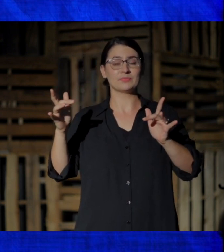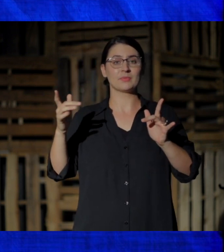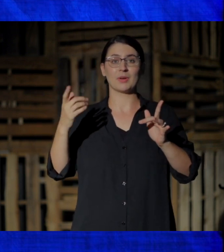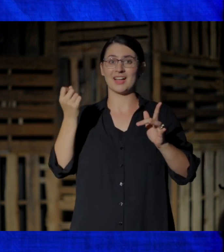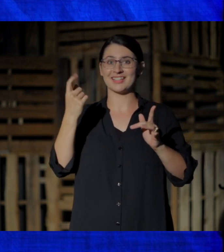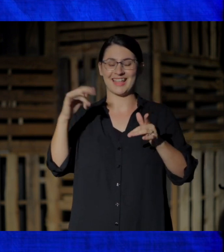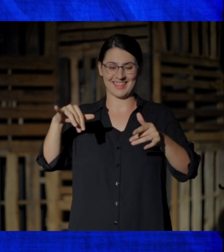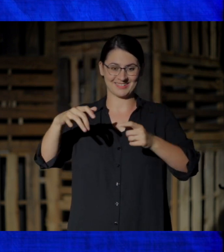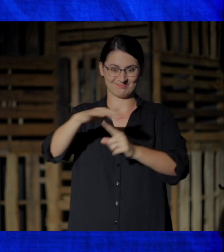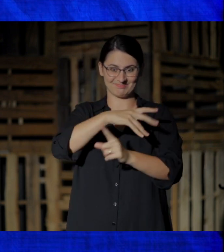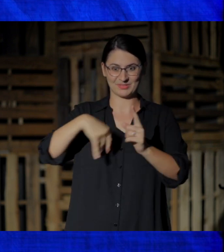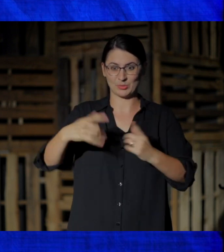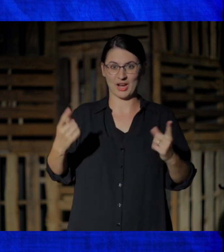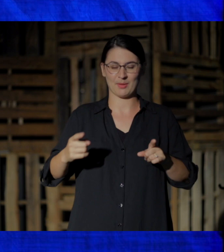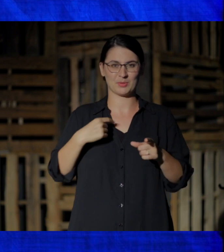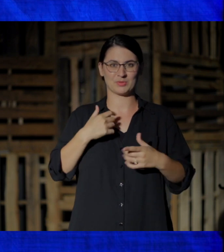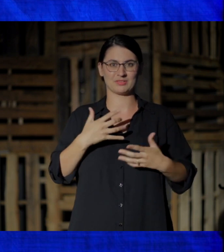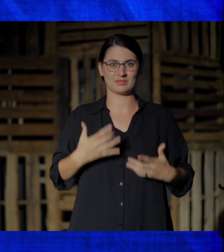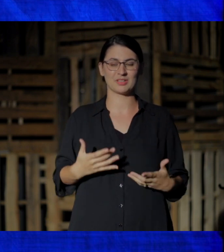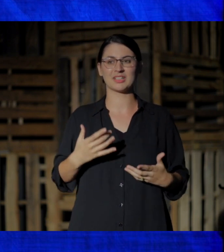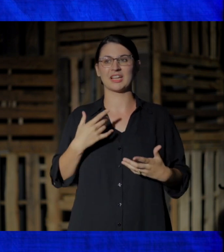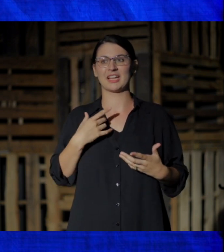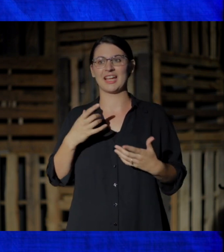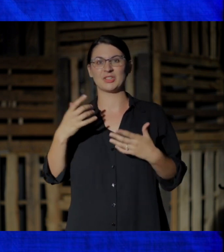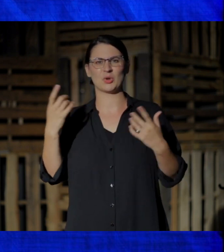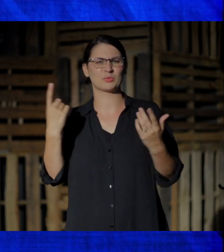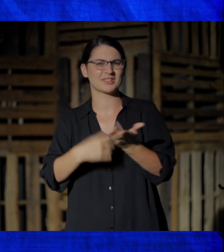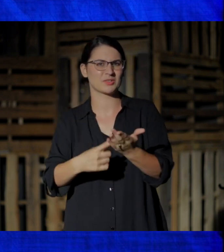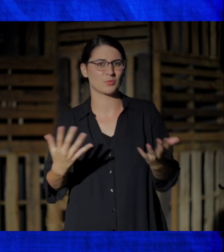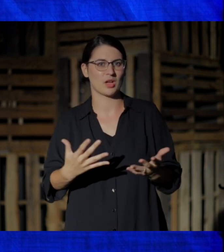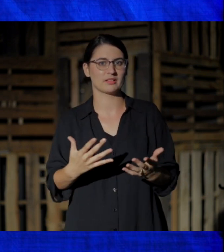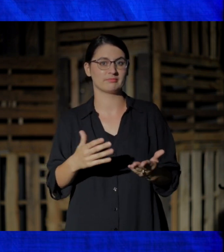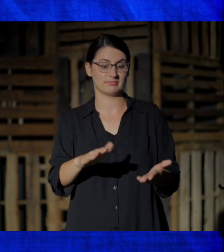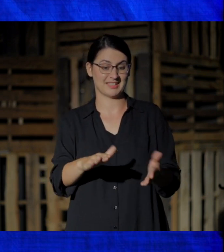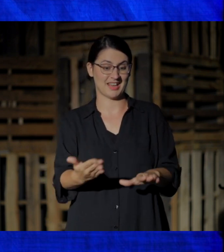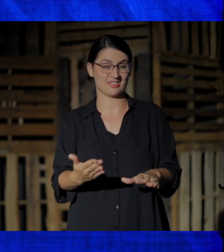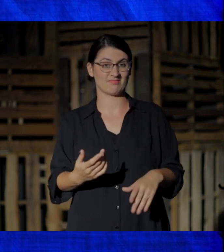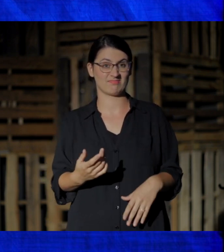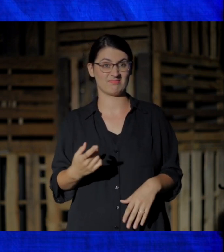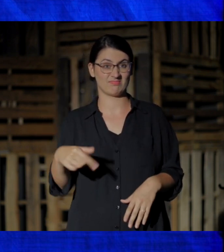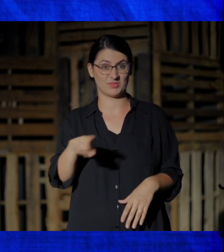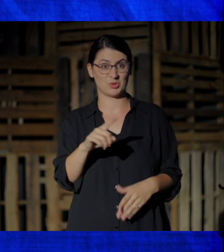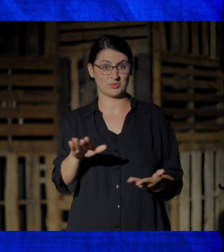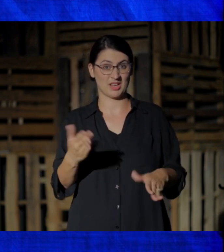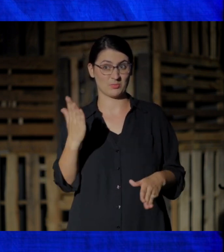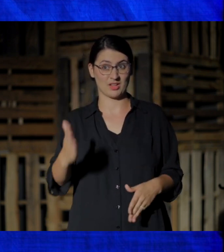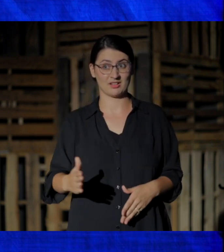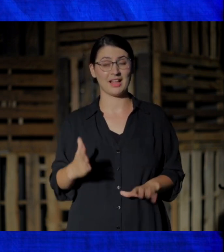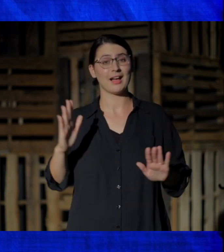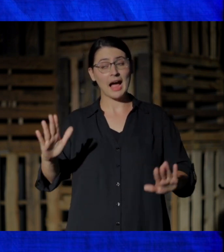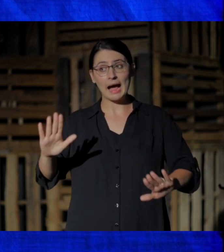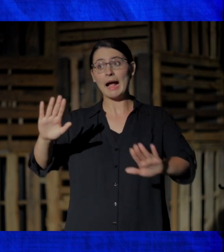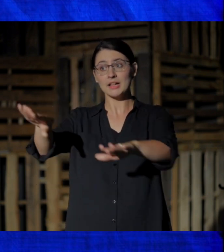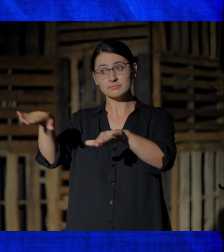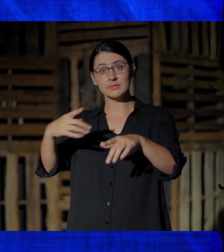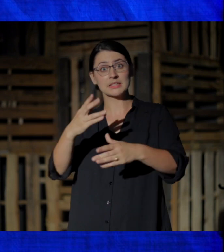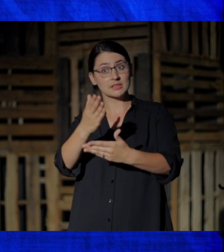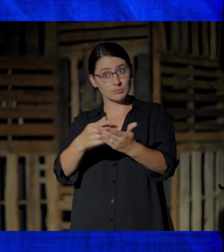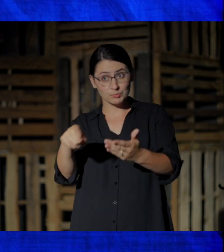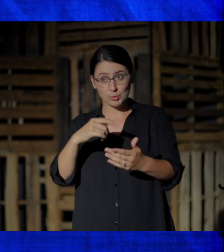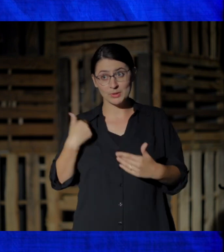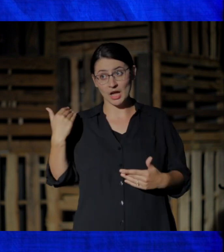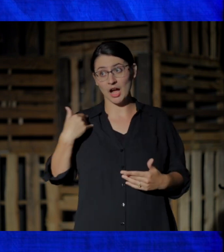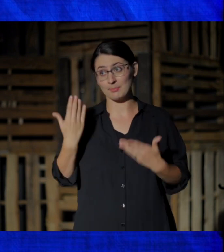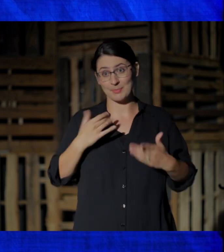heavy. What is that? Death. You're going to die. Now, I know some of y'all are young, and you might not really realize